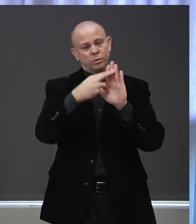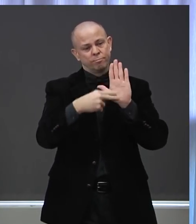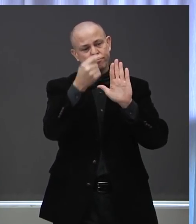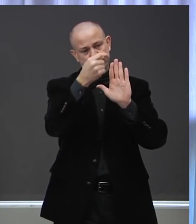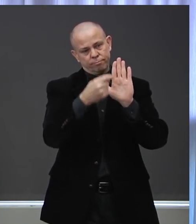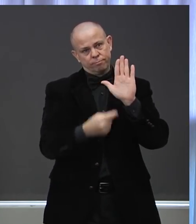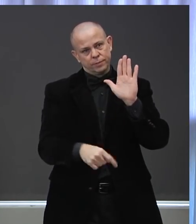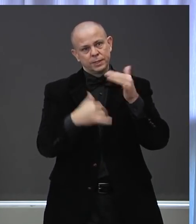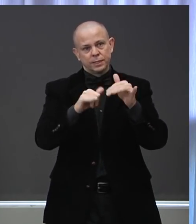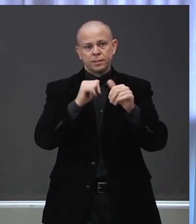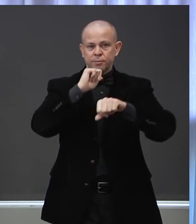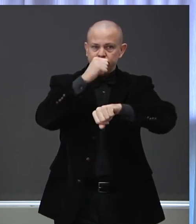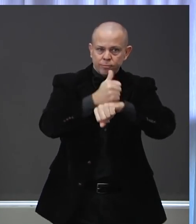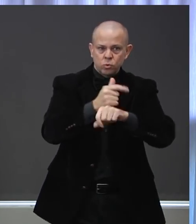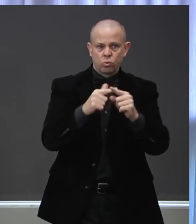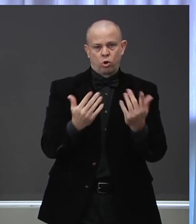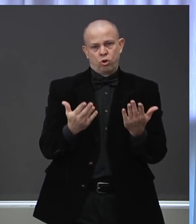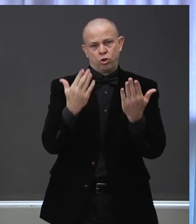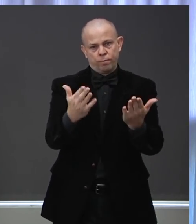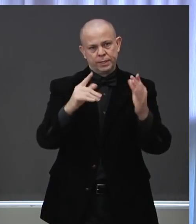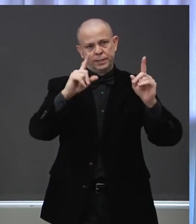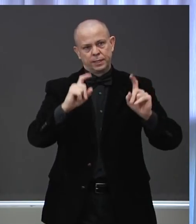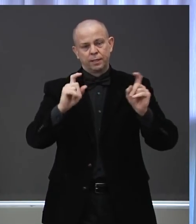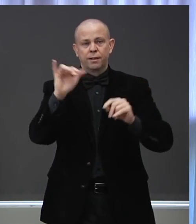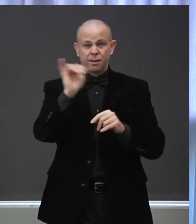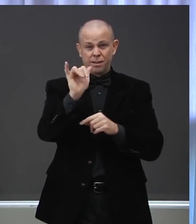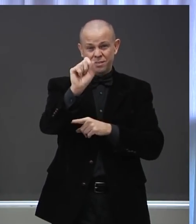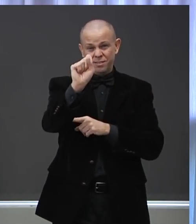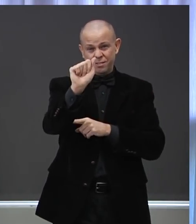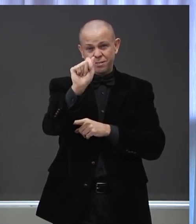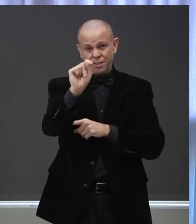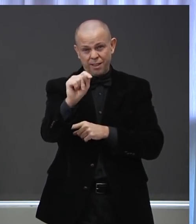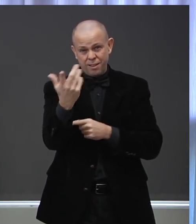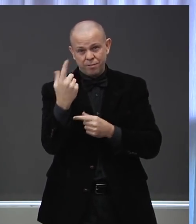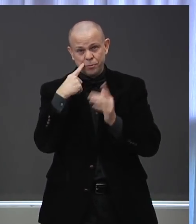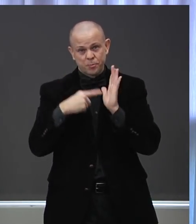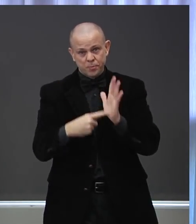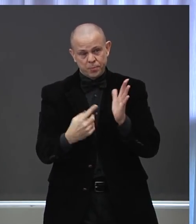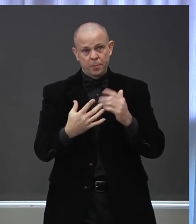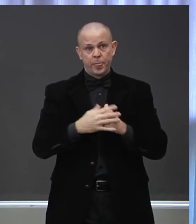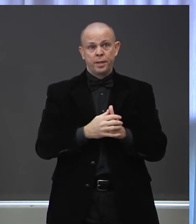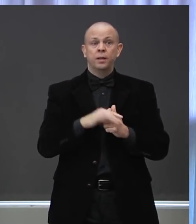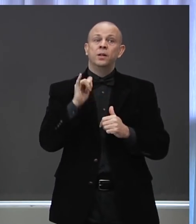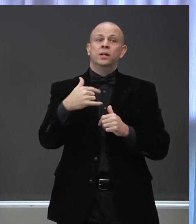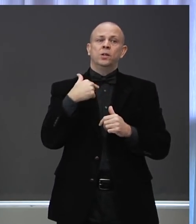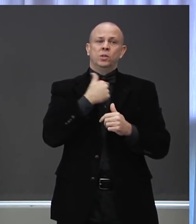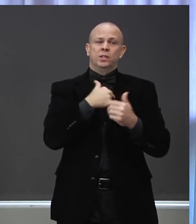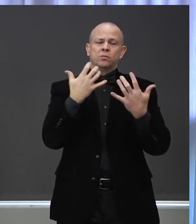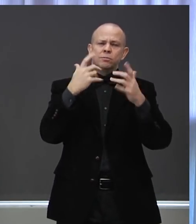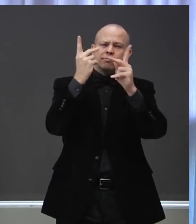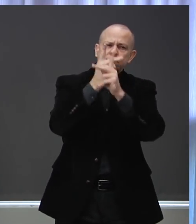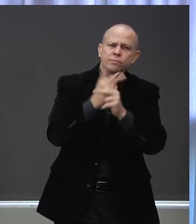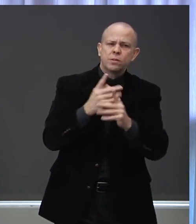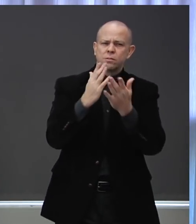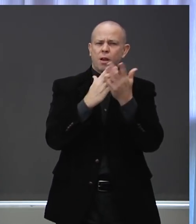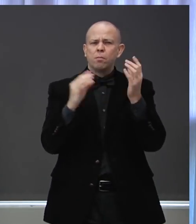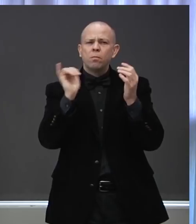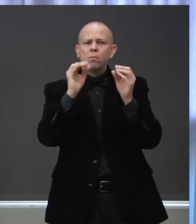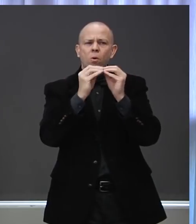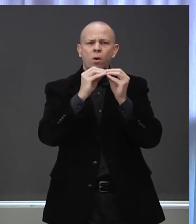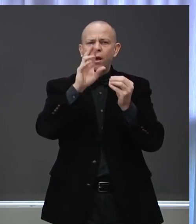offer tests like the SAT. We're looking to do some updates to that, again, to make sure